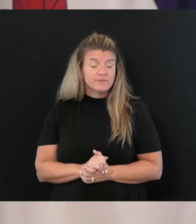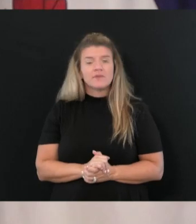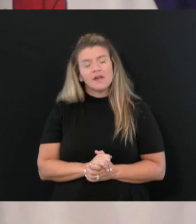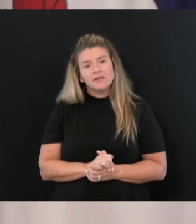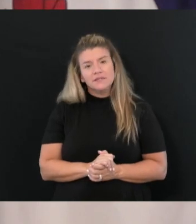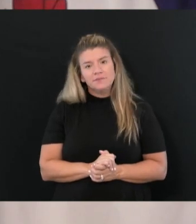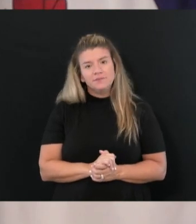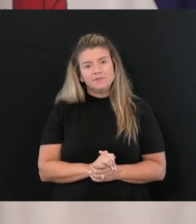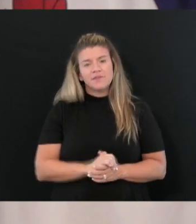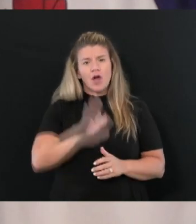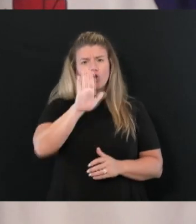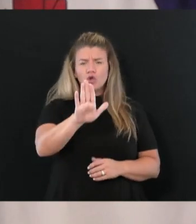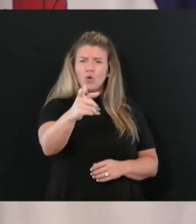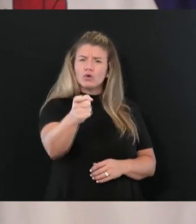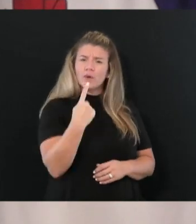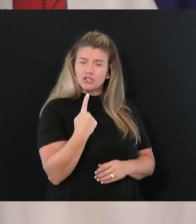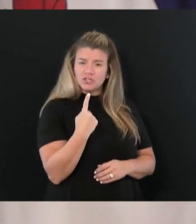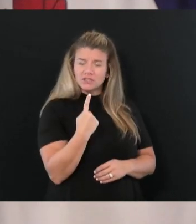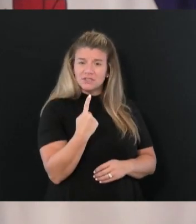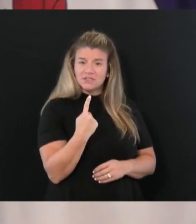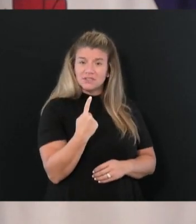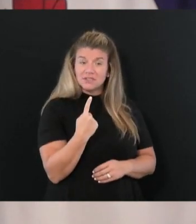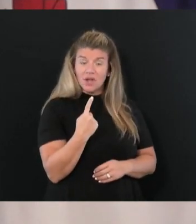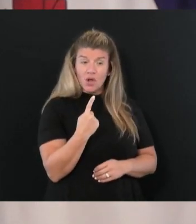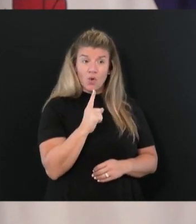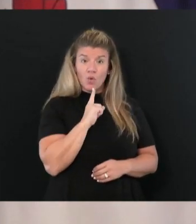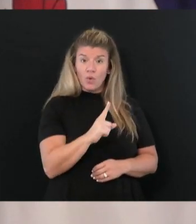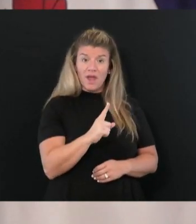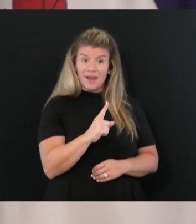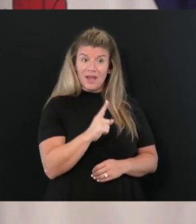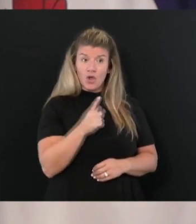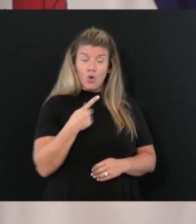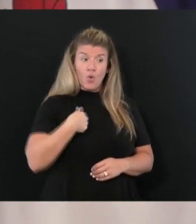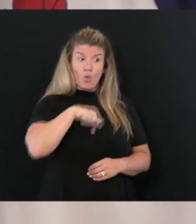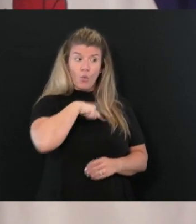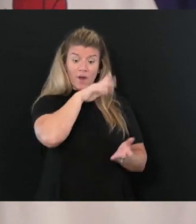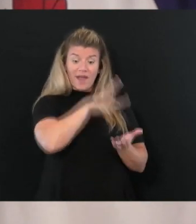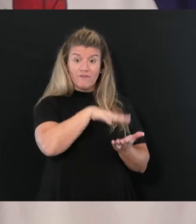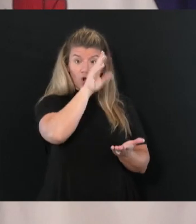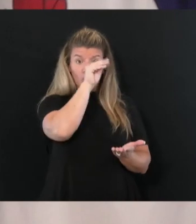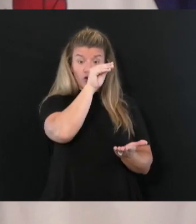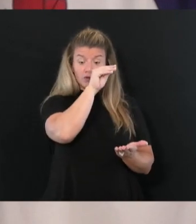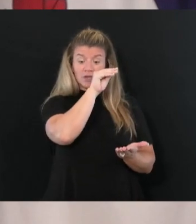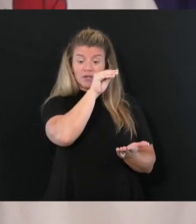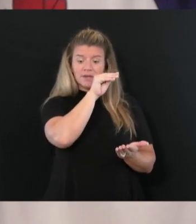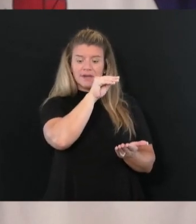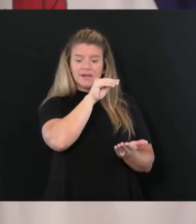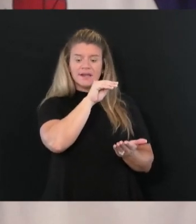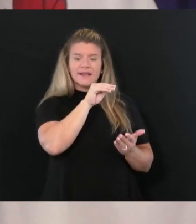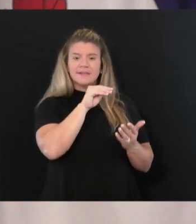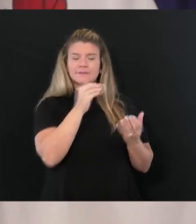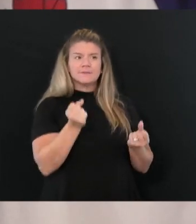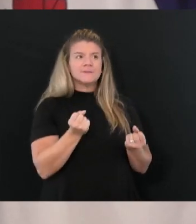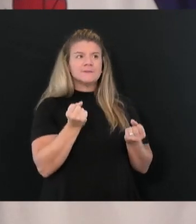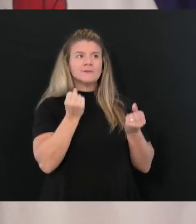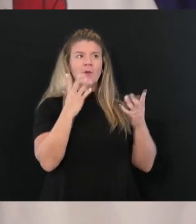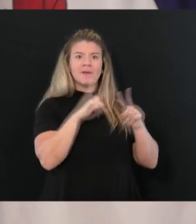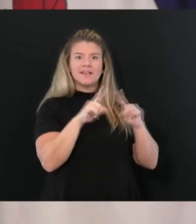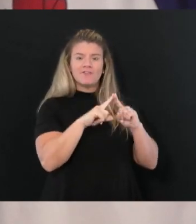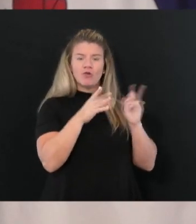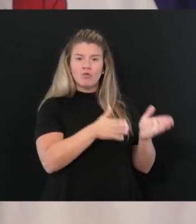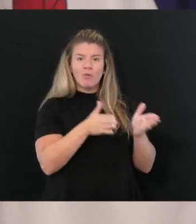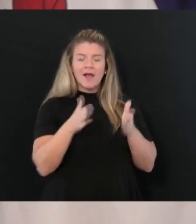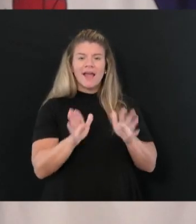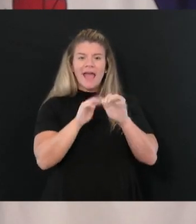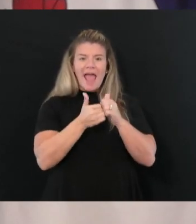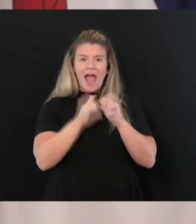just your question, we have learned in many instances how we can move ahead,